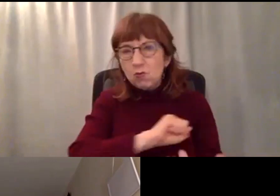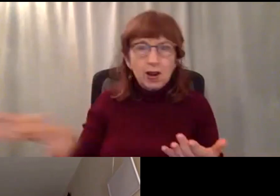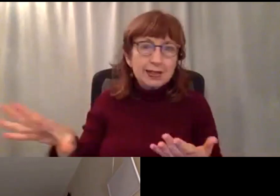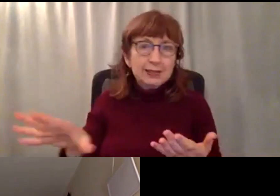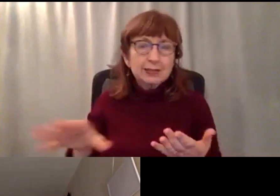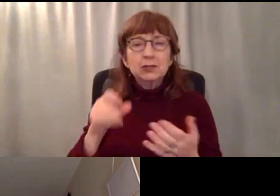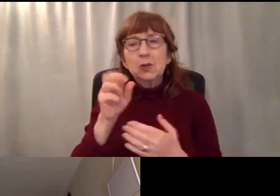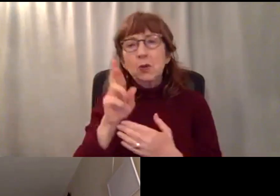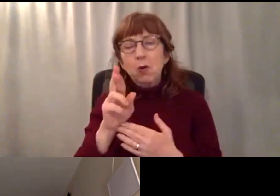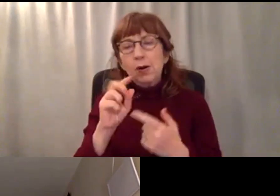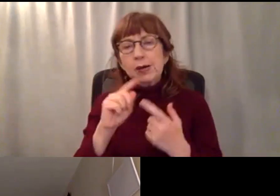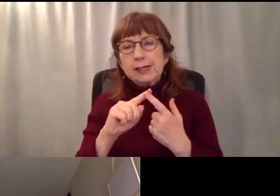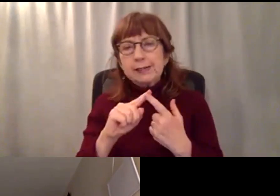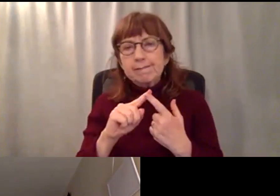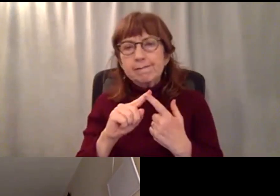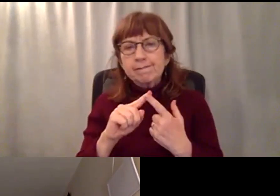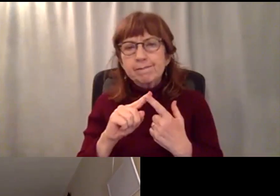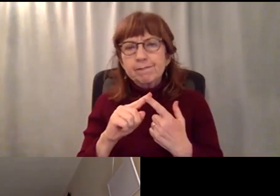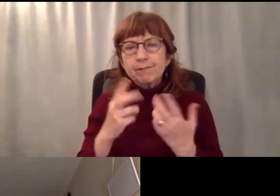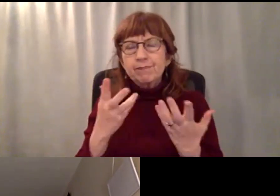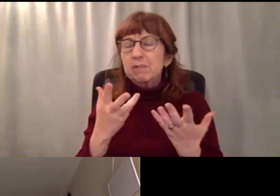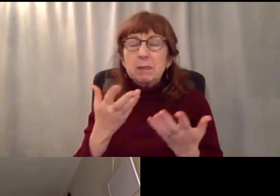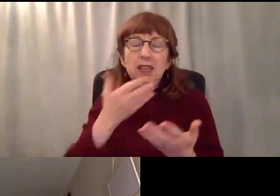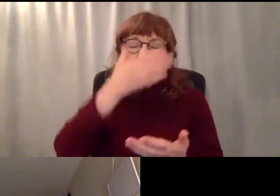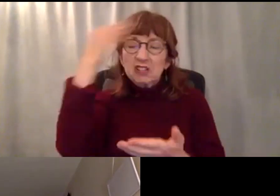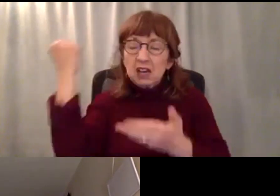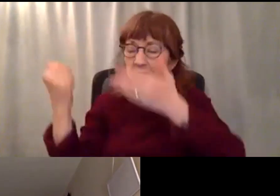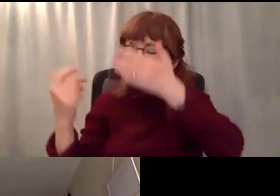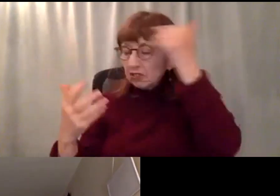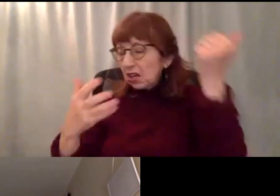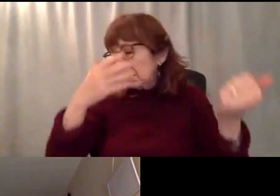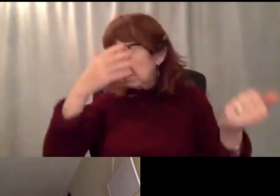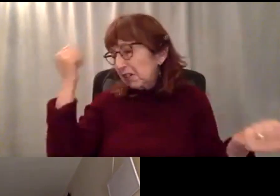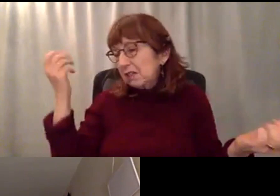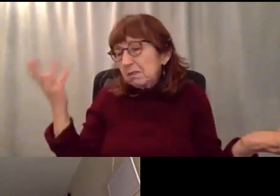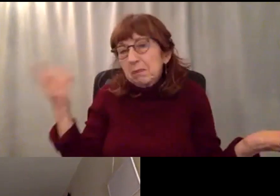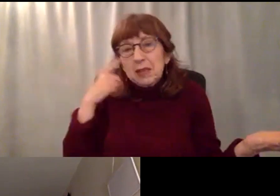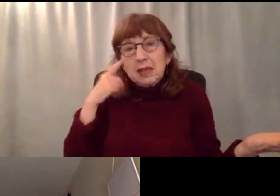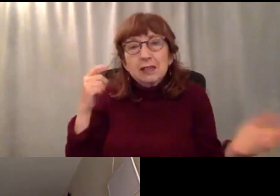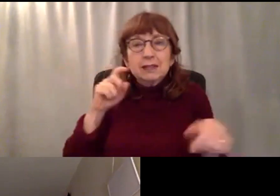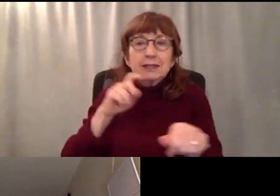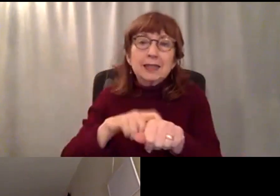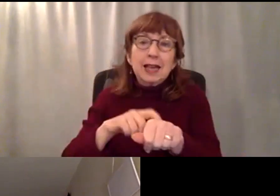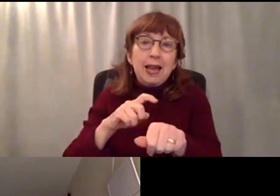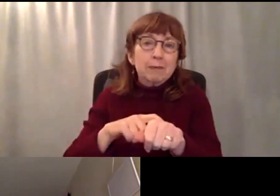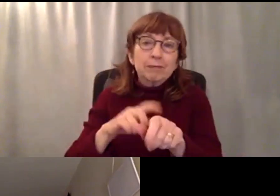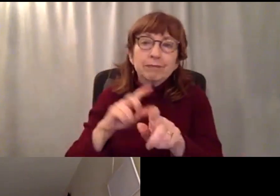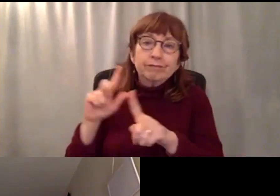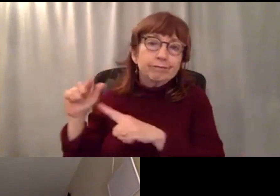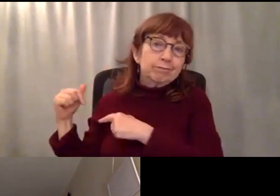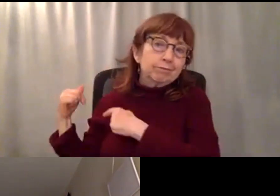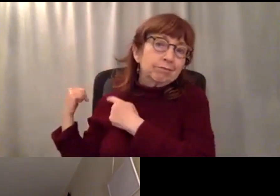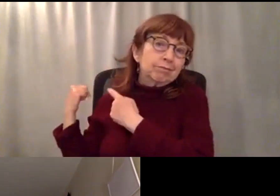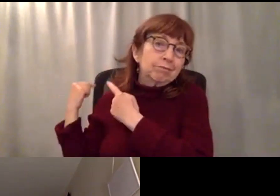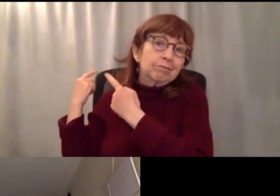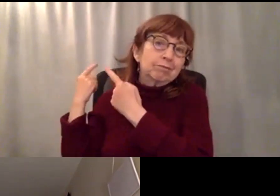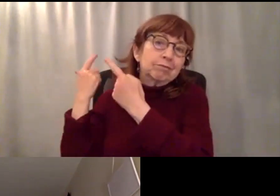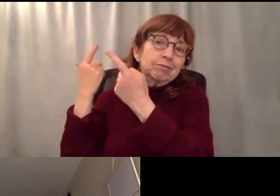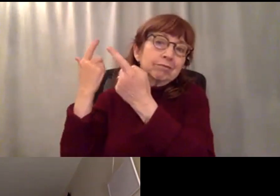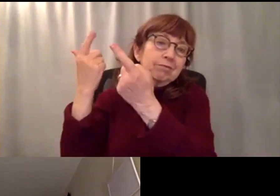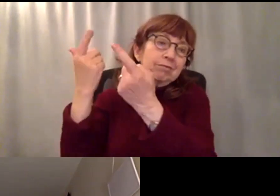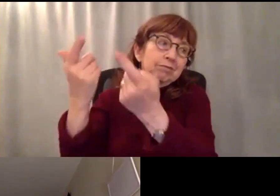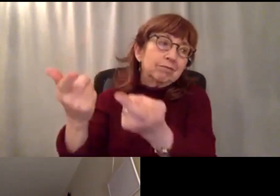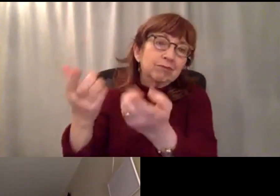or they've just been forgotten because time, like a lot of time has passed.